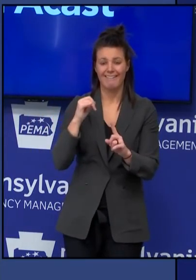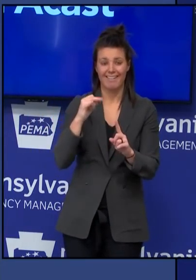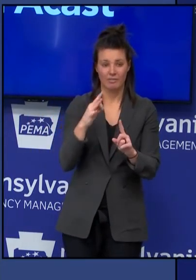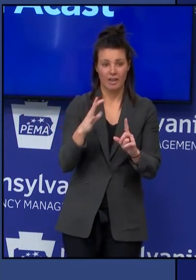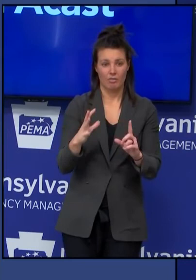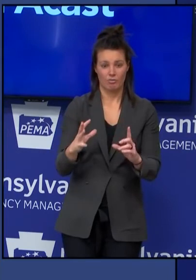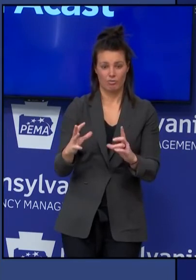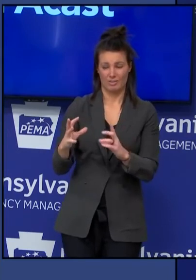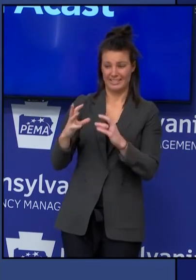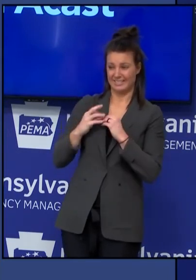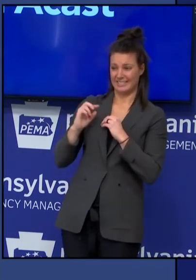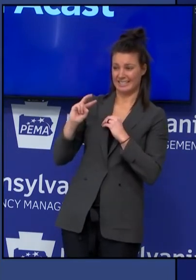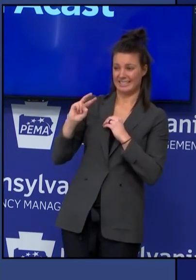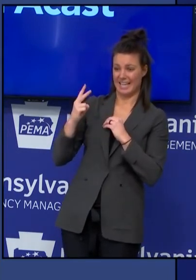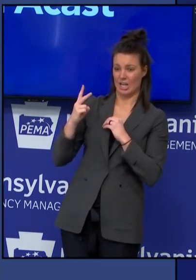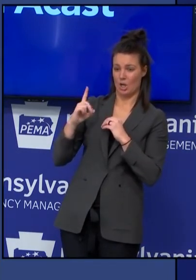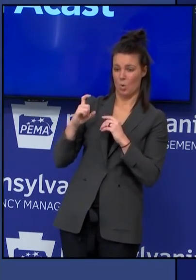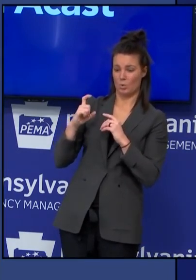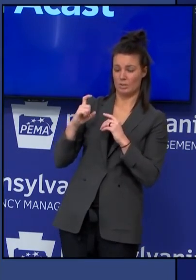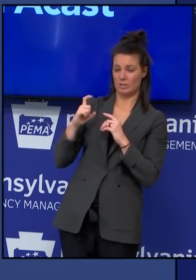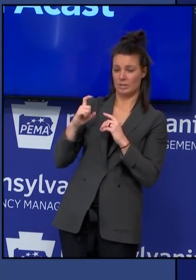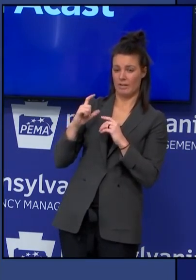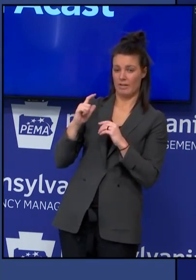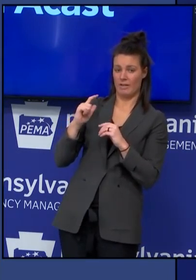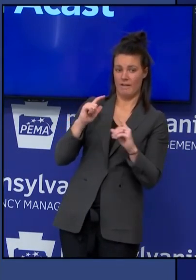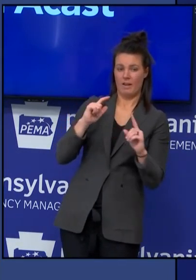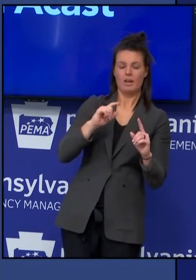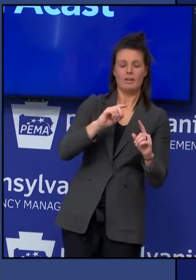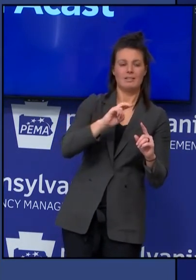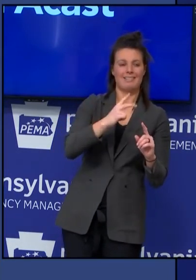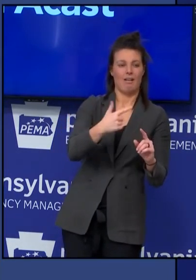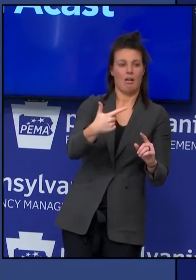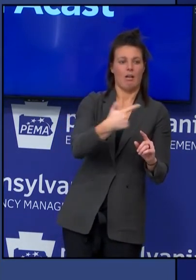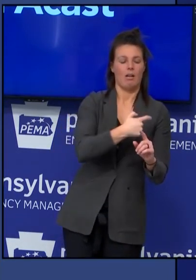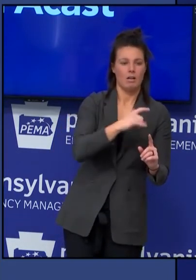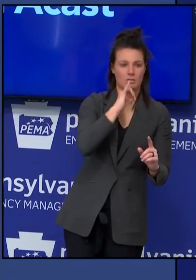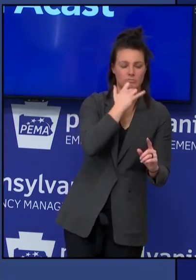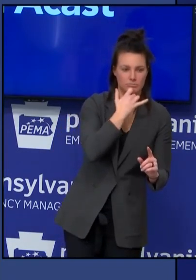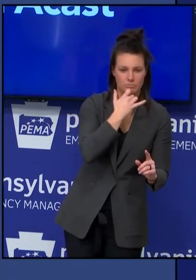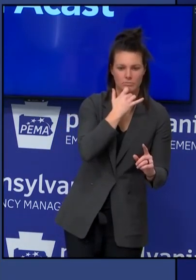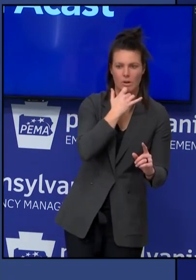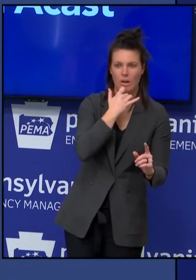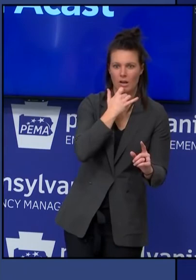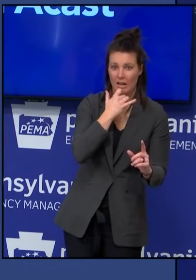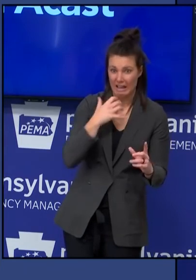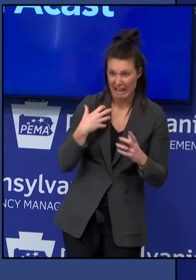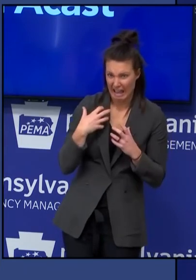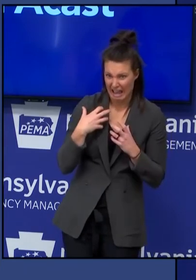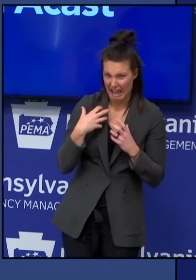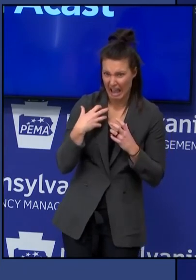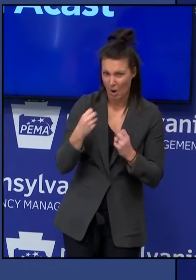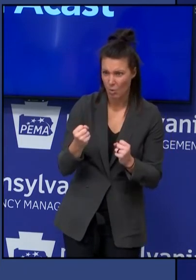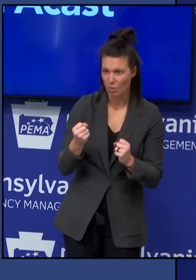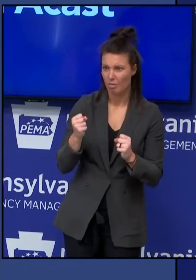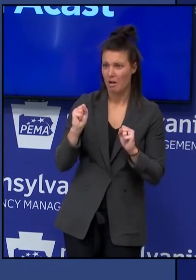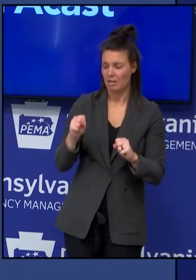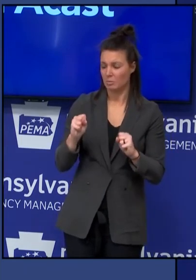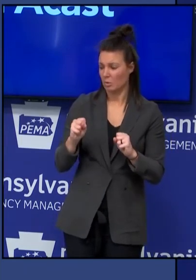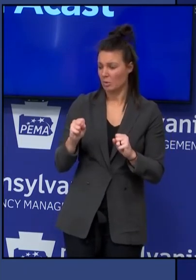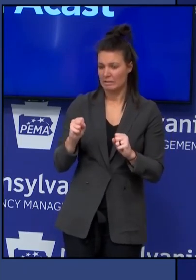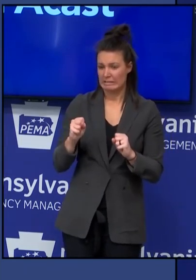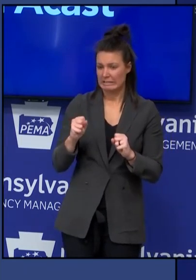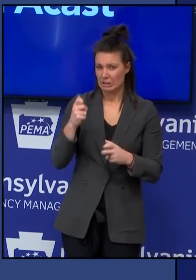the second dose first instead of the first dose, what is the health implication for them? And do they have to